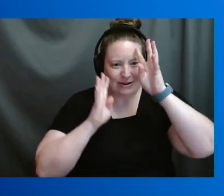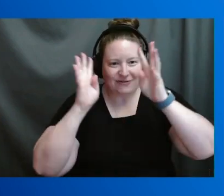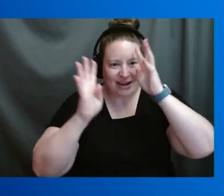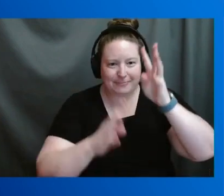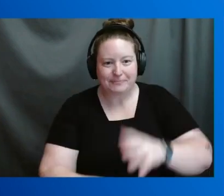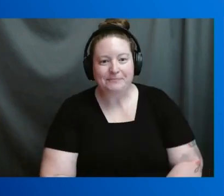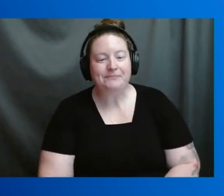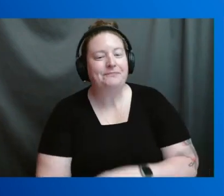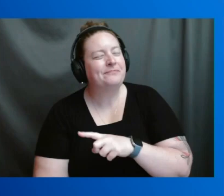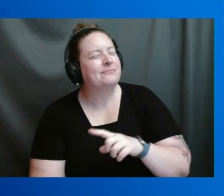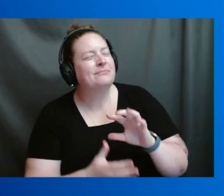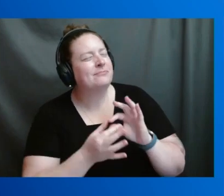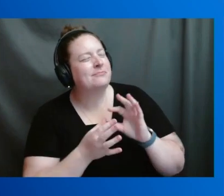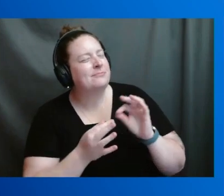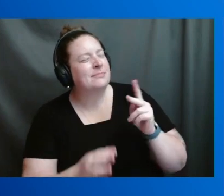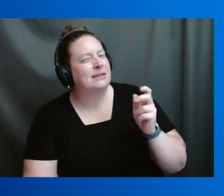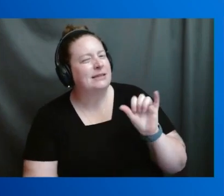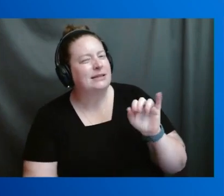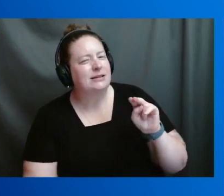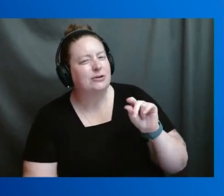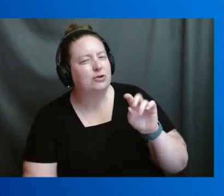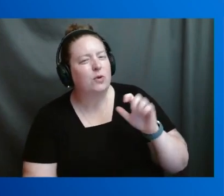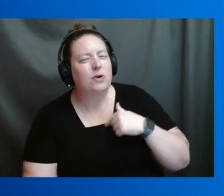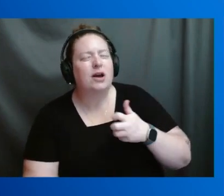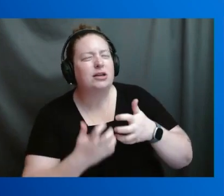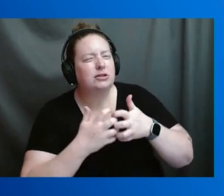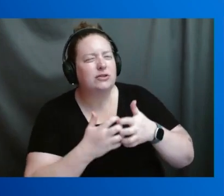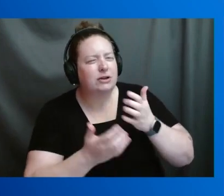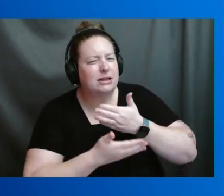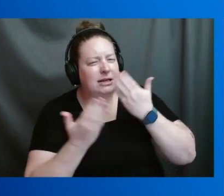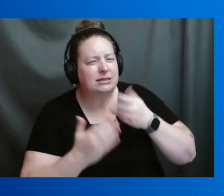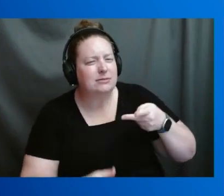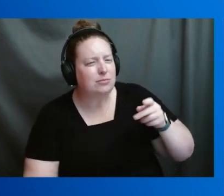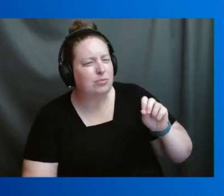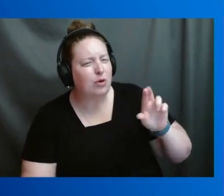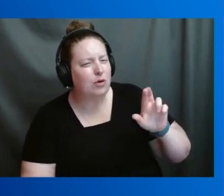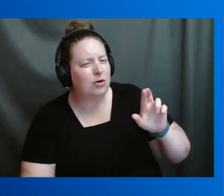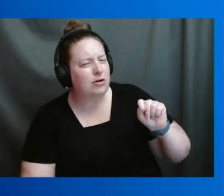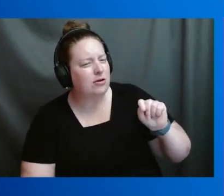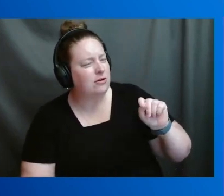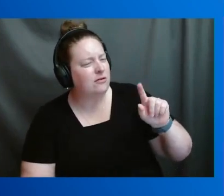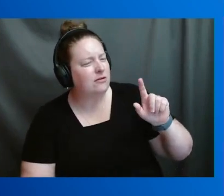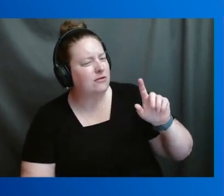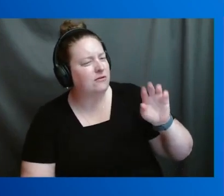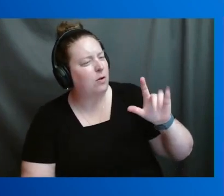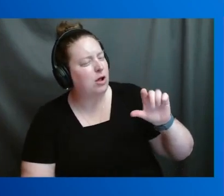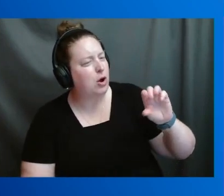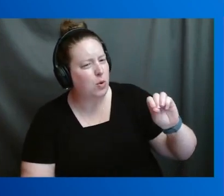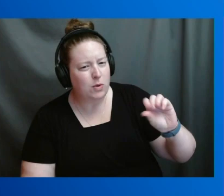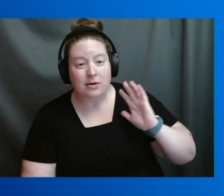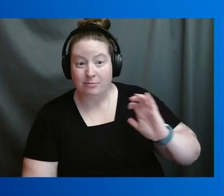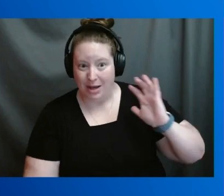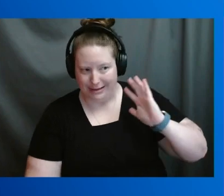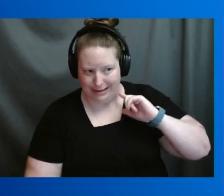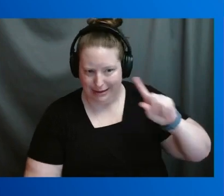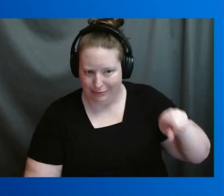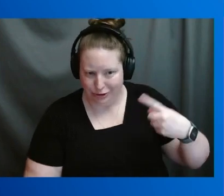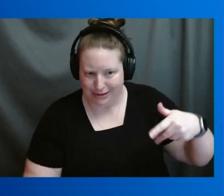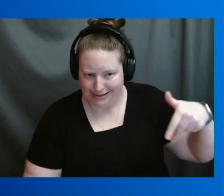of a serverless portfolio. And back in the day, serverless was just Lambda. So how do you think about serverless